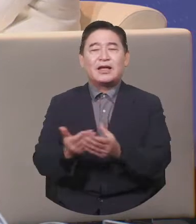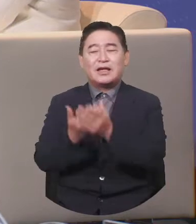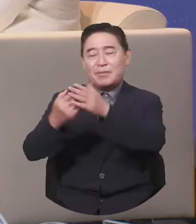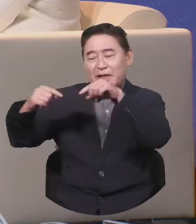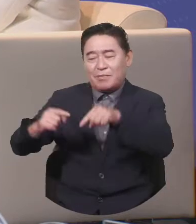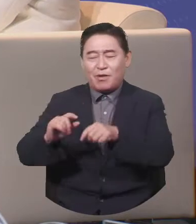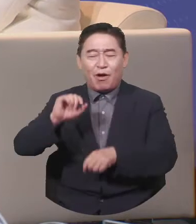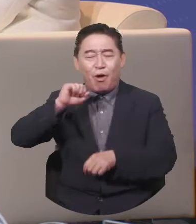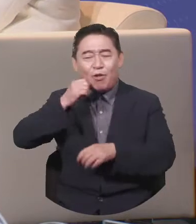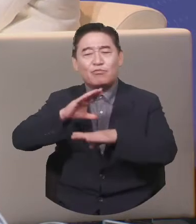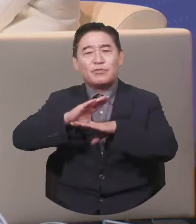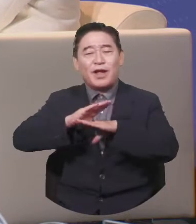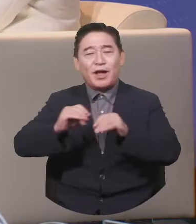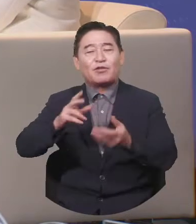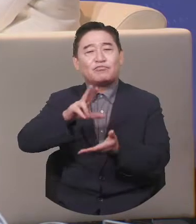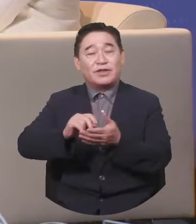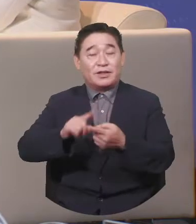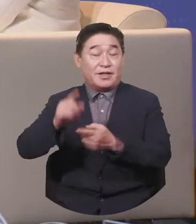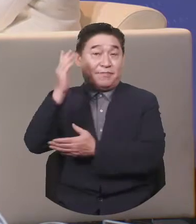the second speaker,